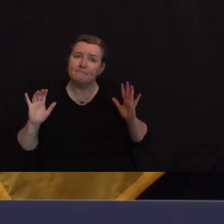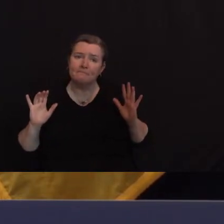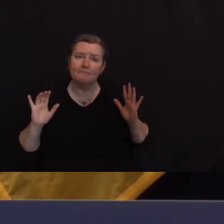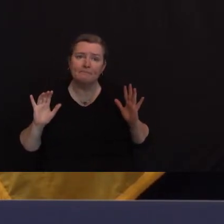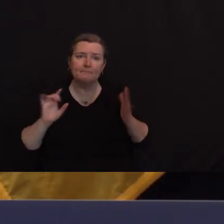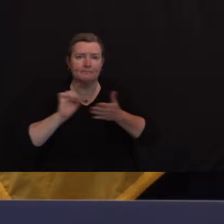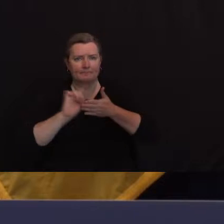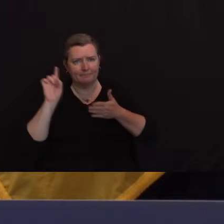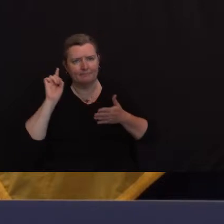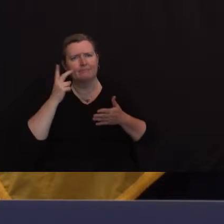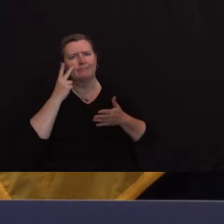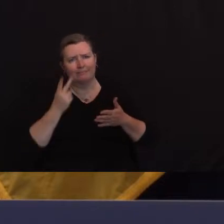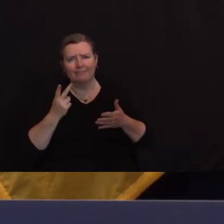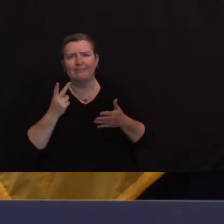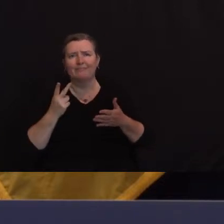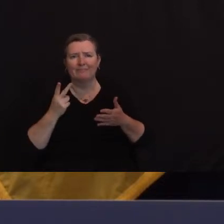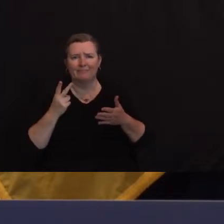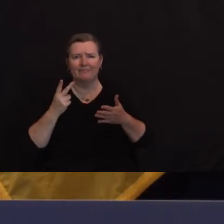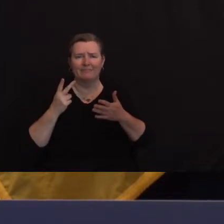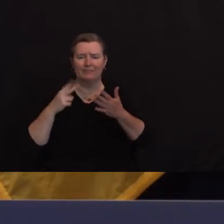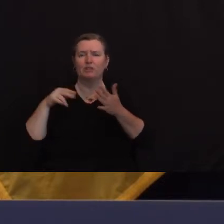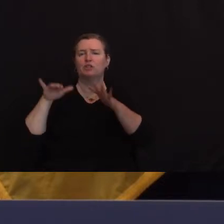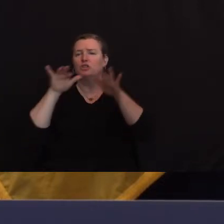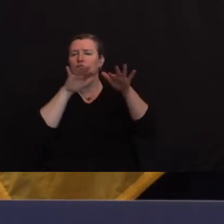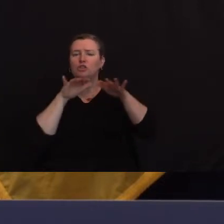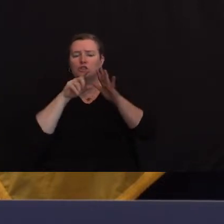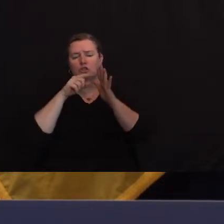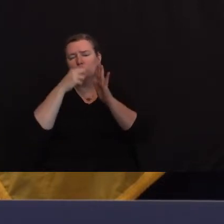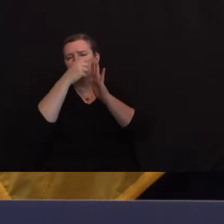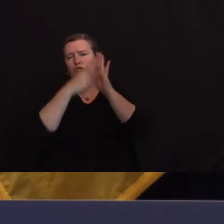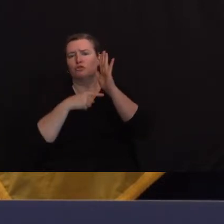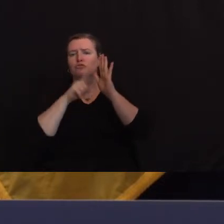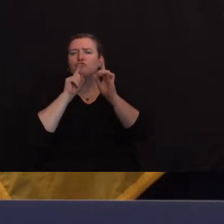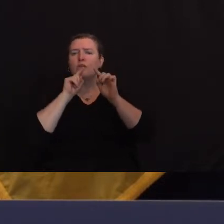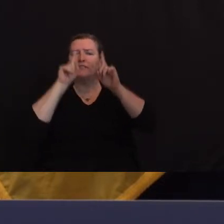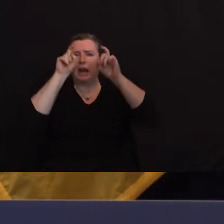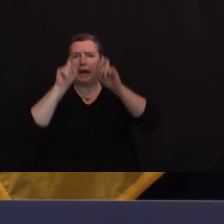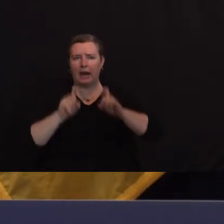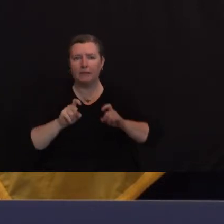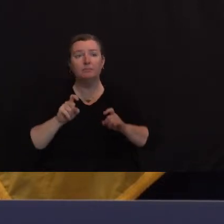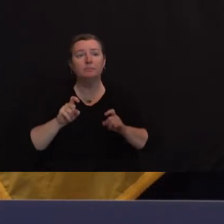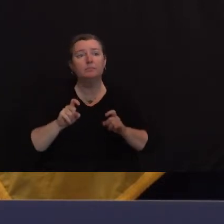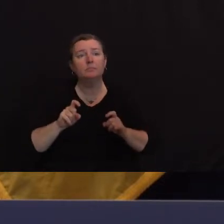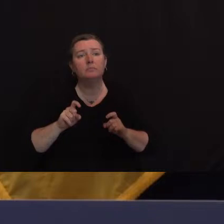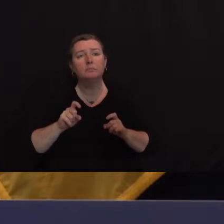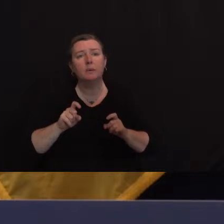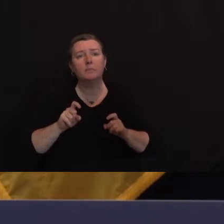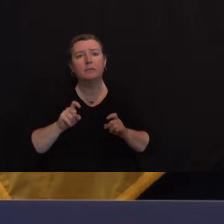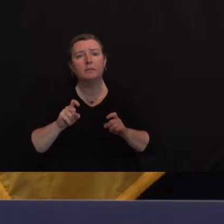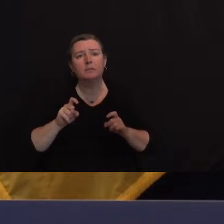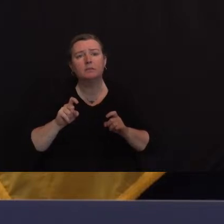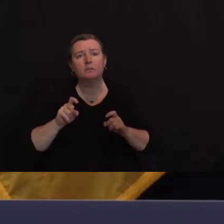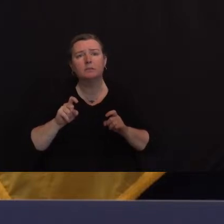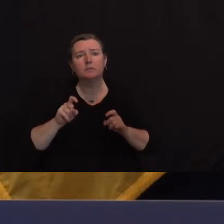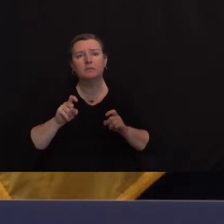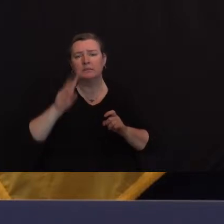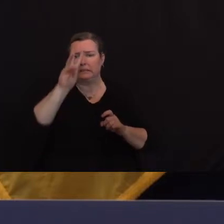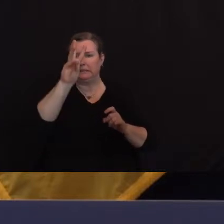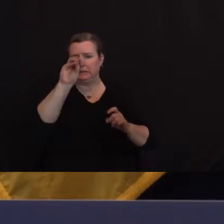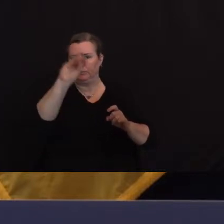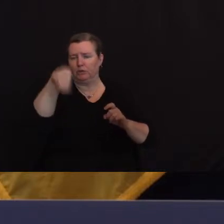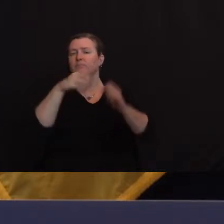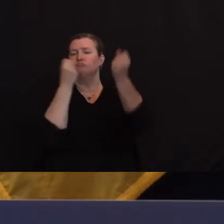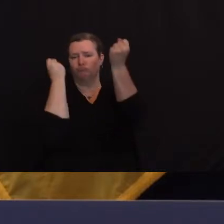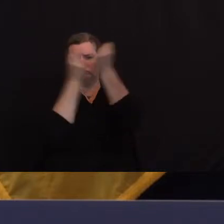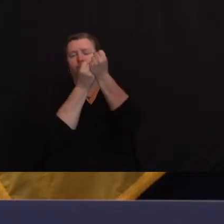high 60% to low 20% yes, no on masking. That's a good place to start. And I have to